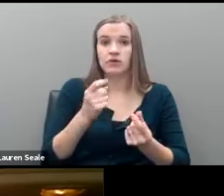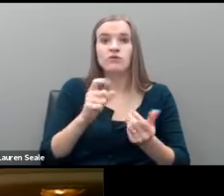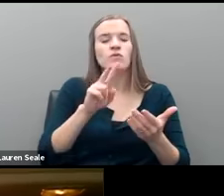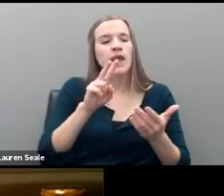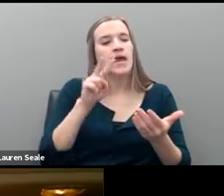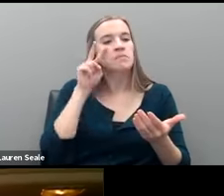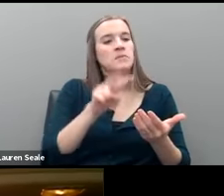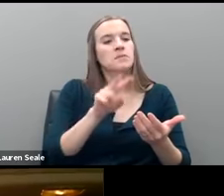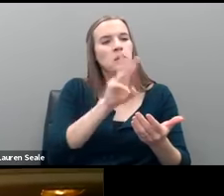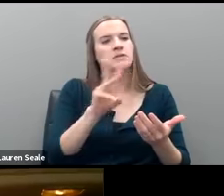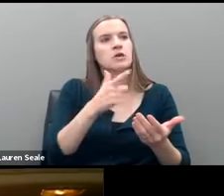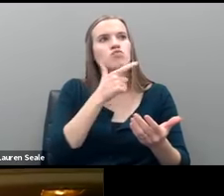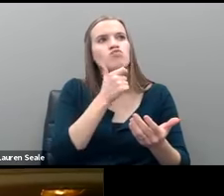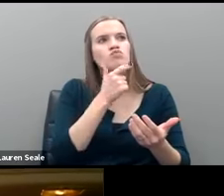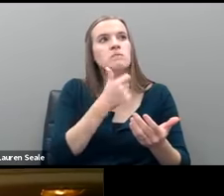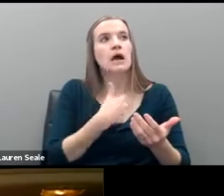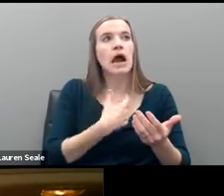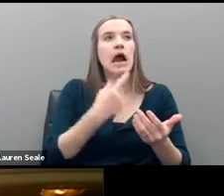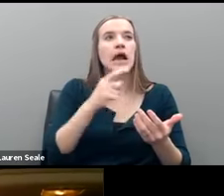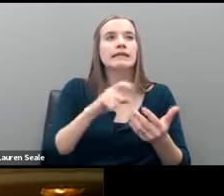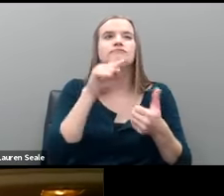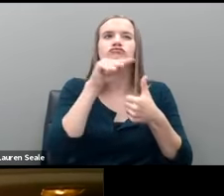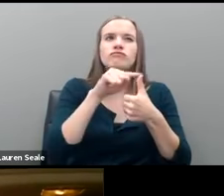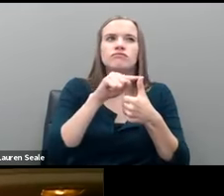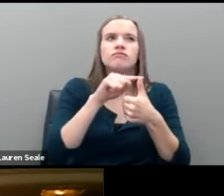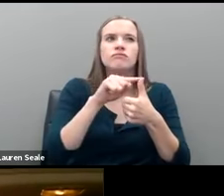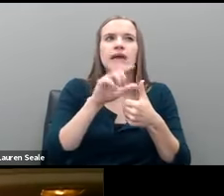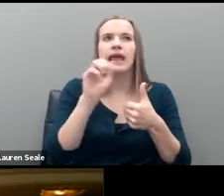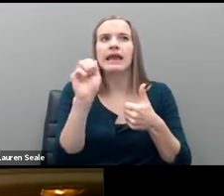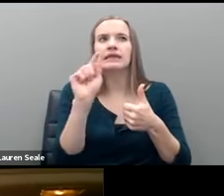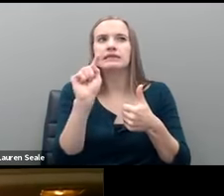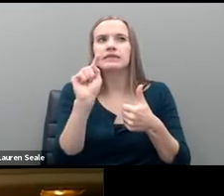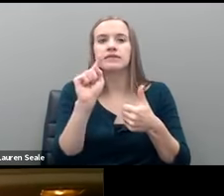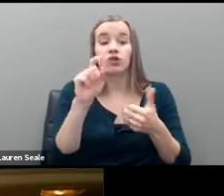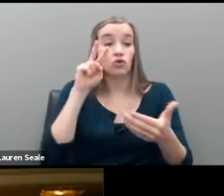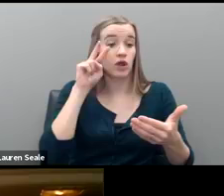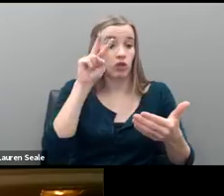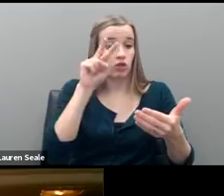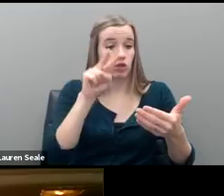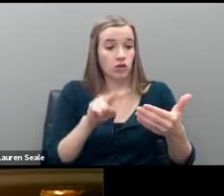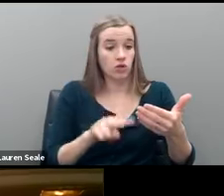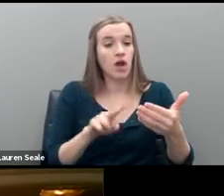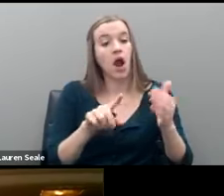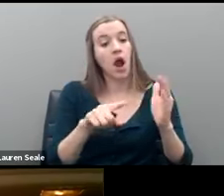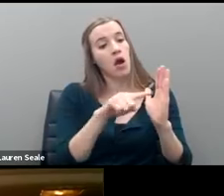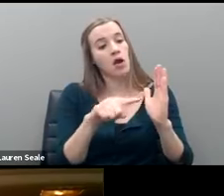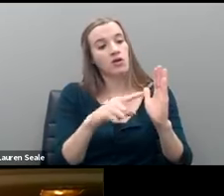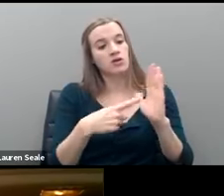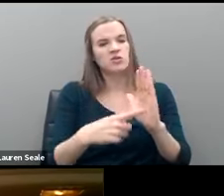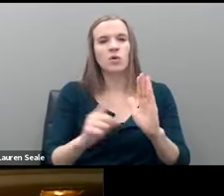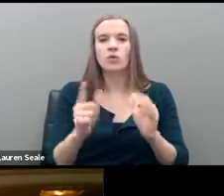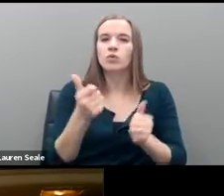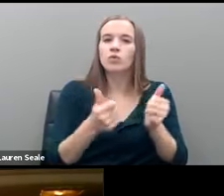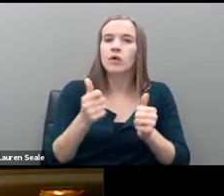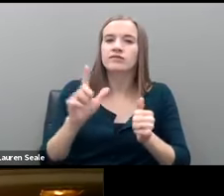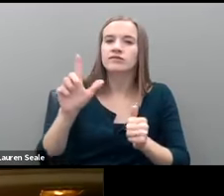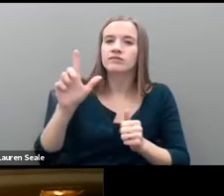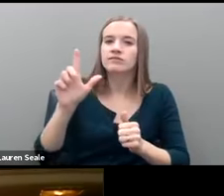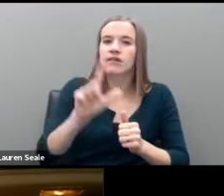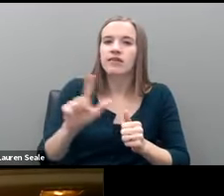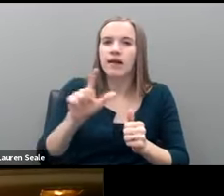need, or you would like to see if we have. You can find out which lending library it's located in. And most of our lending libraries are